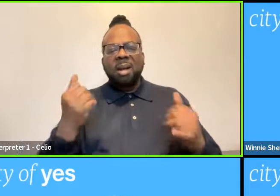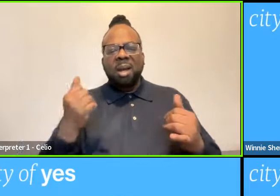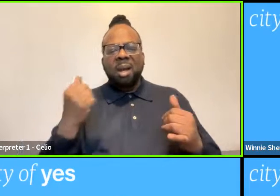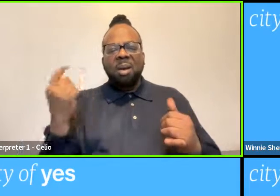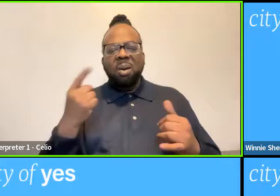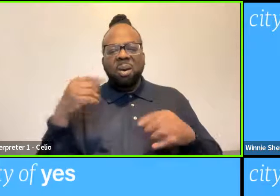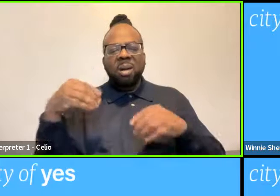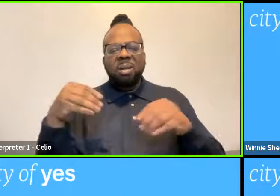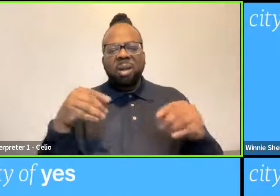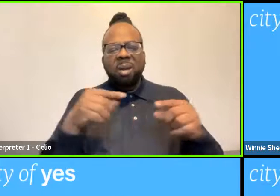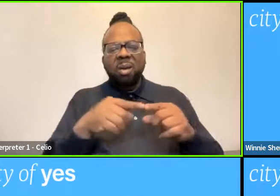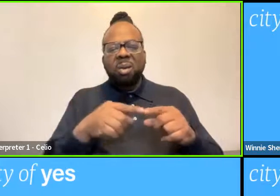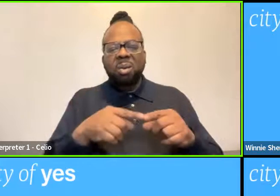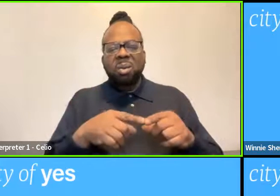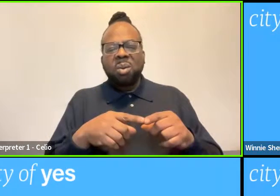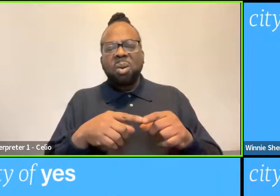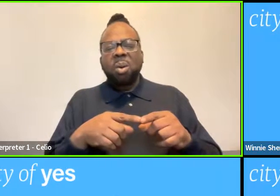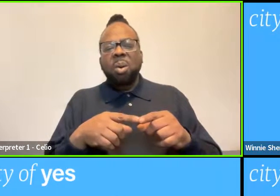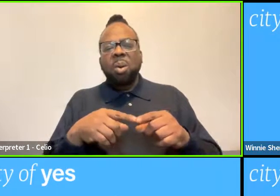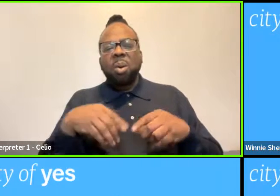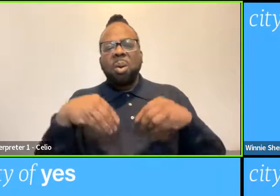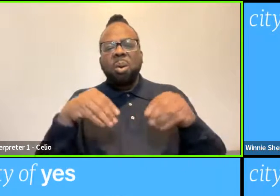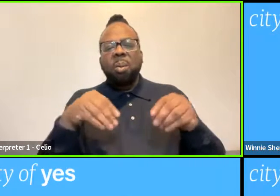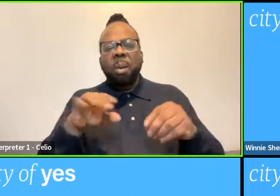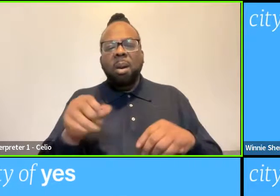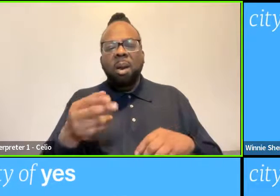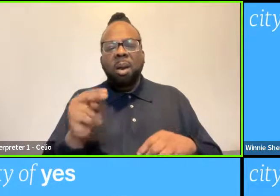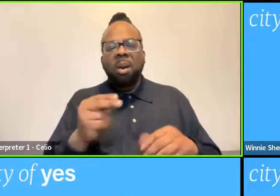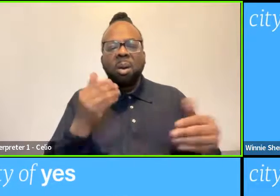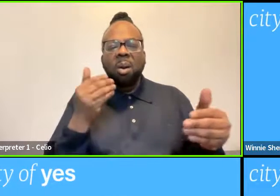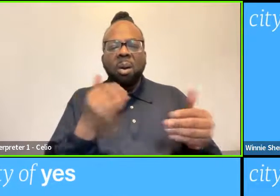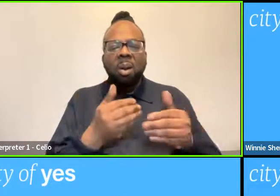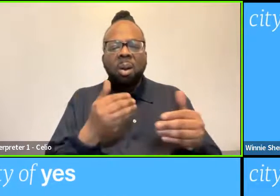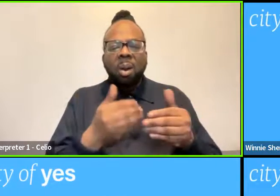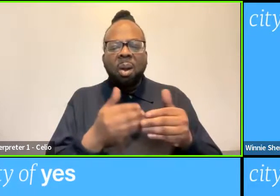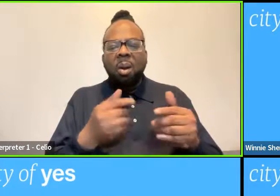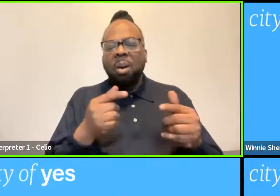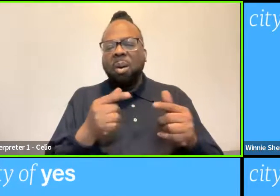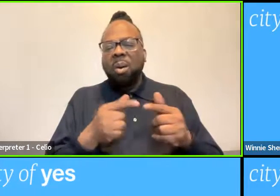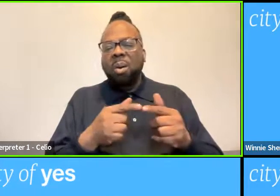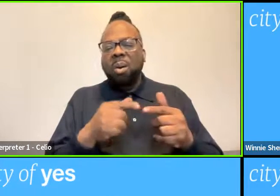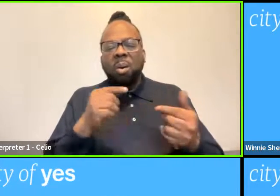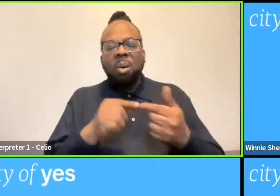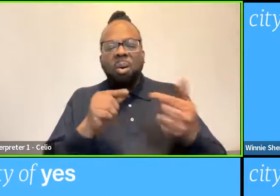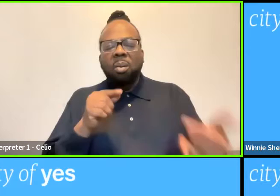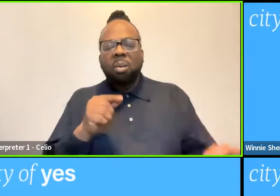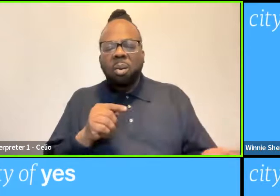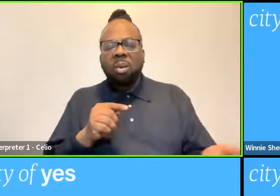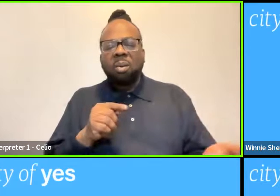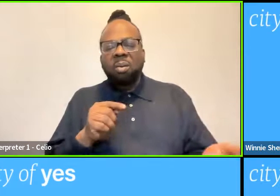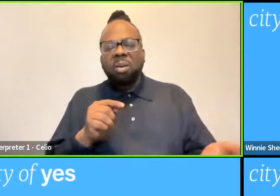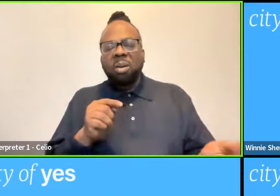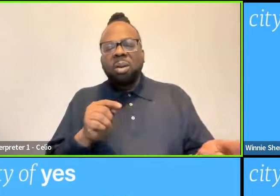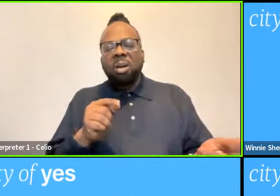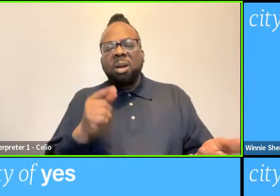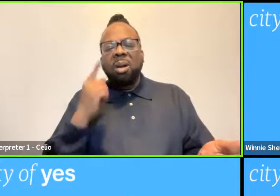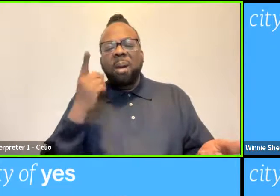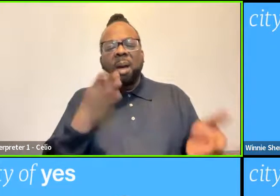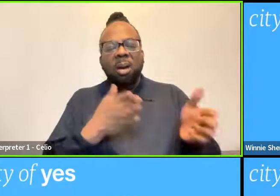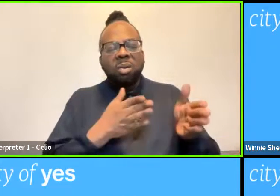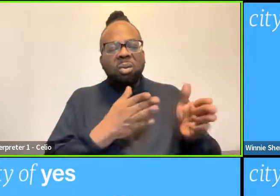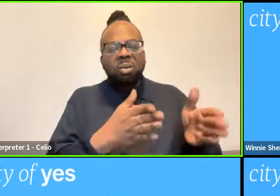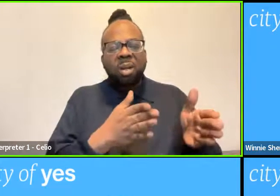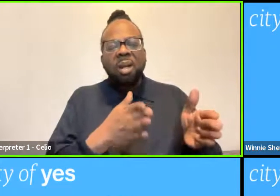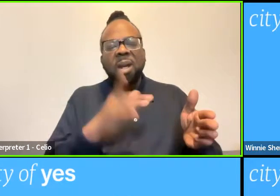to property owners that are very close to you, adjacent or would be adjacent, if not for a street. And it takes